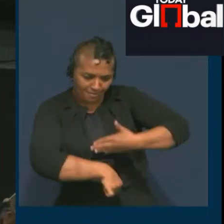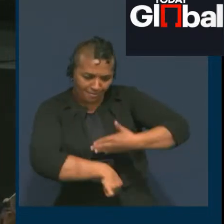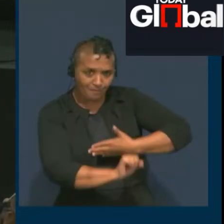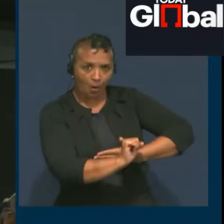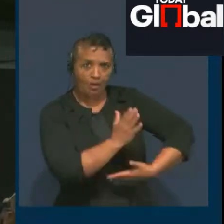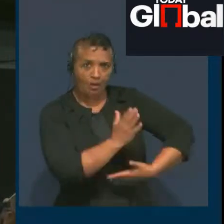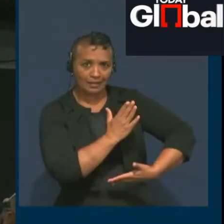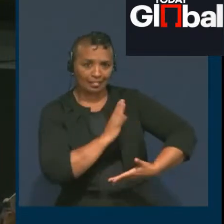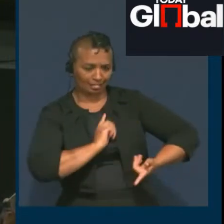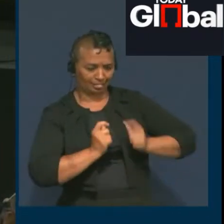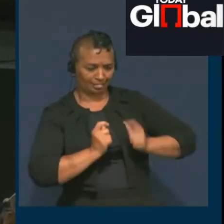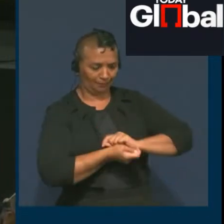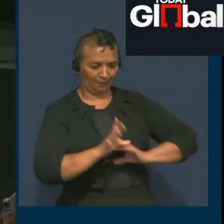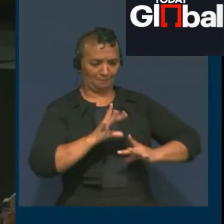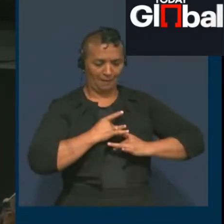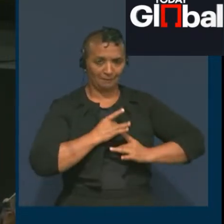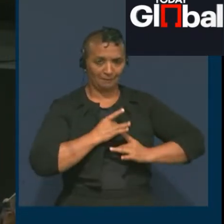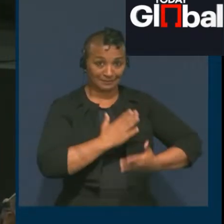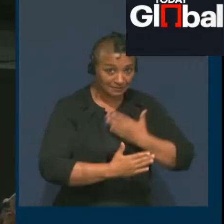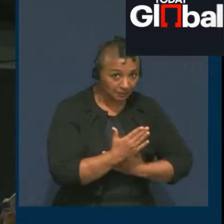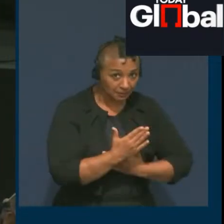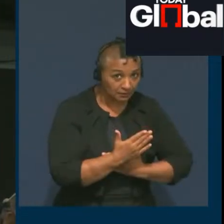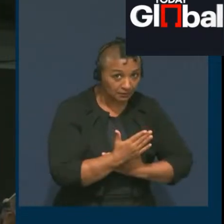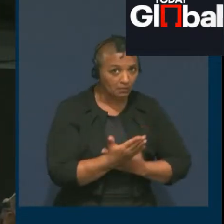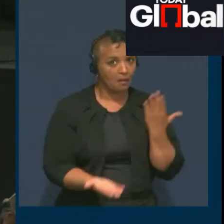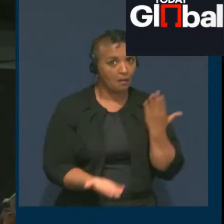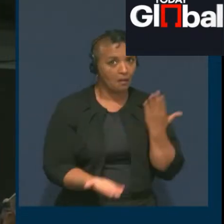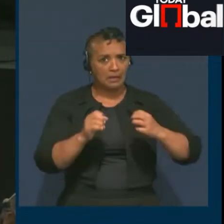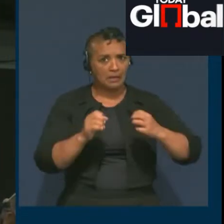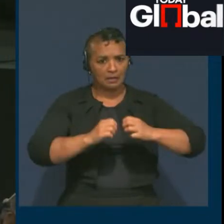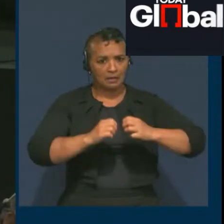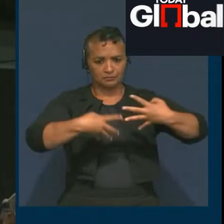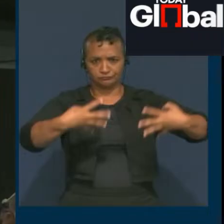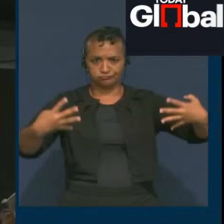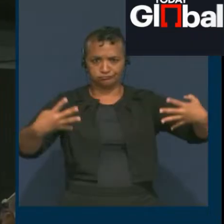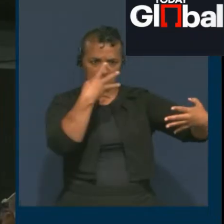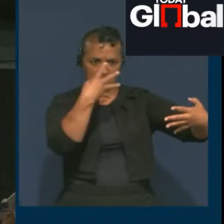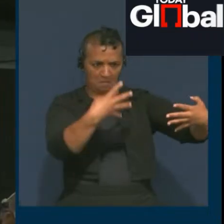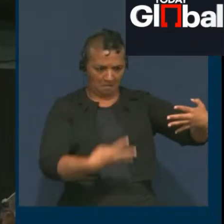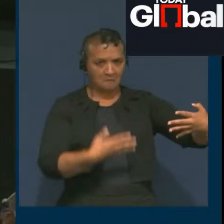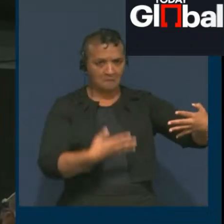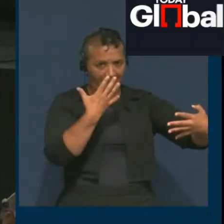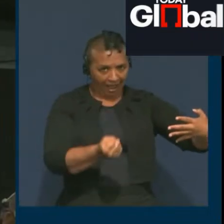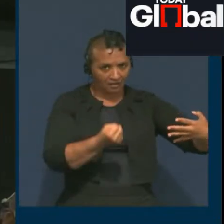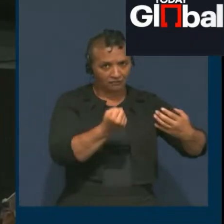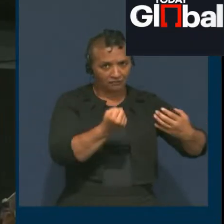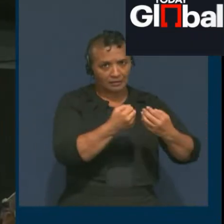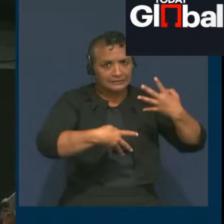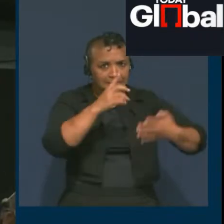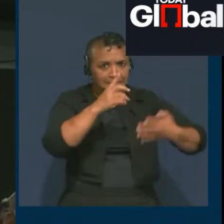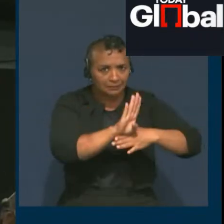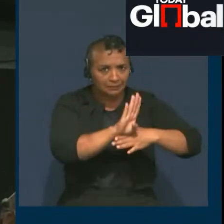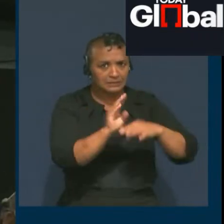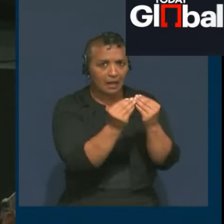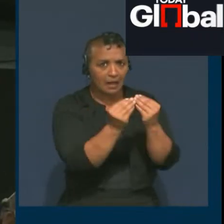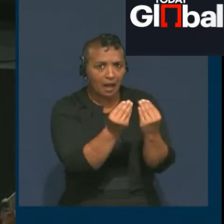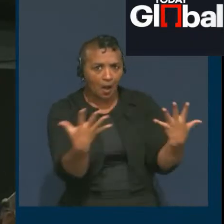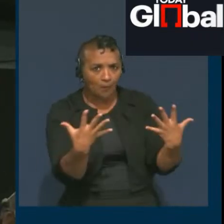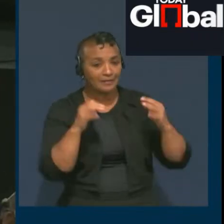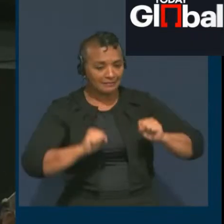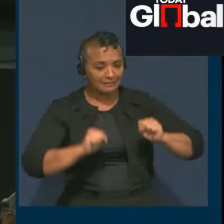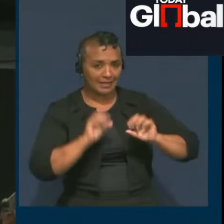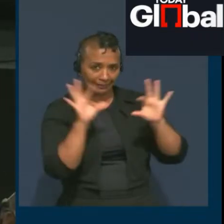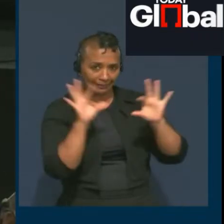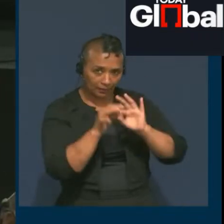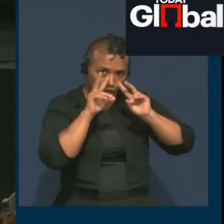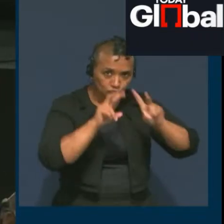a relevant database that can help carry out scientific research? Other concerns